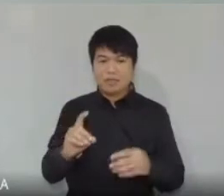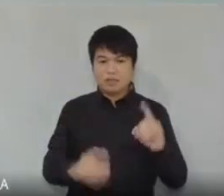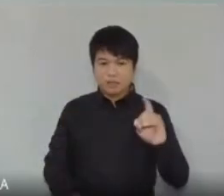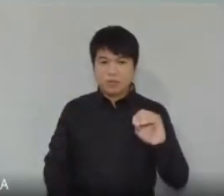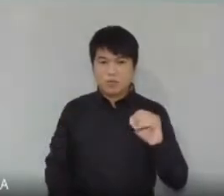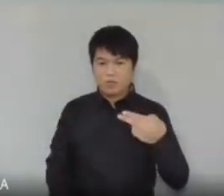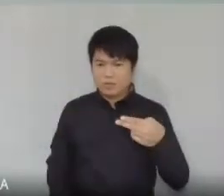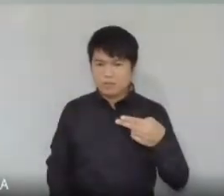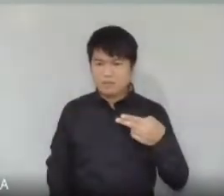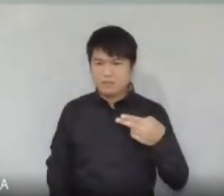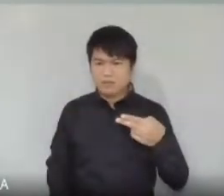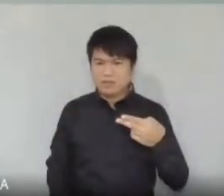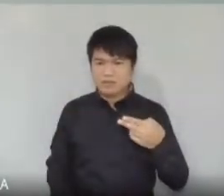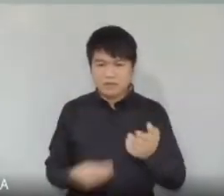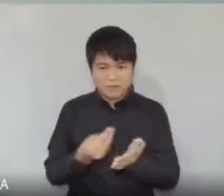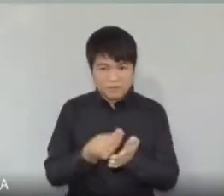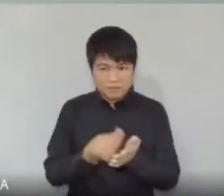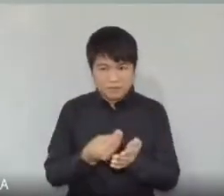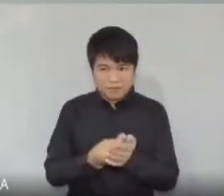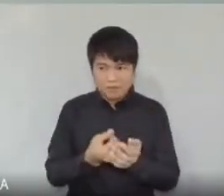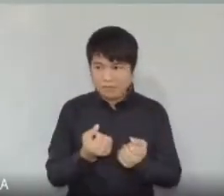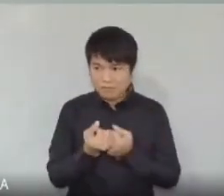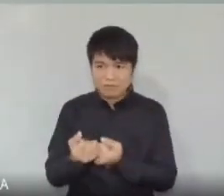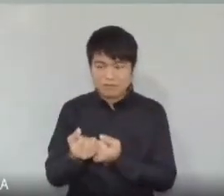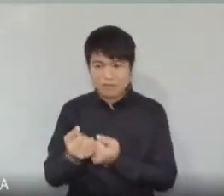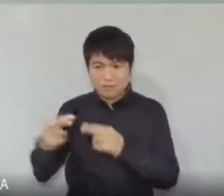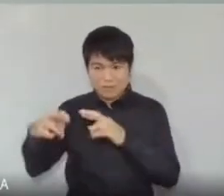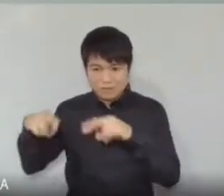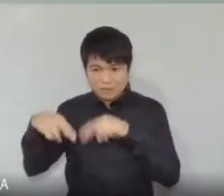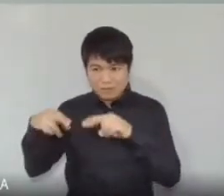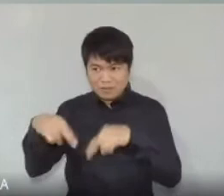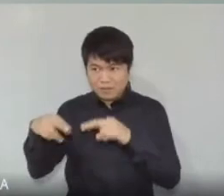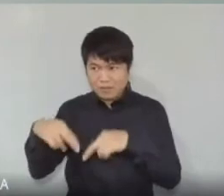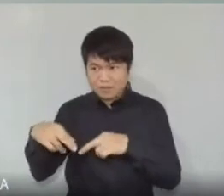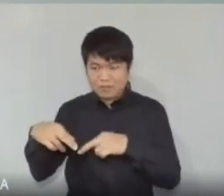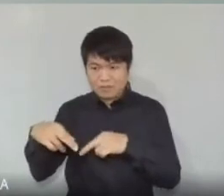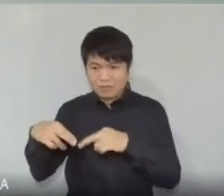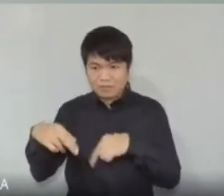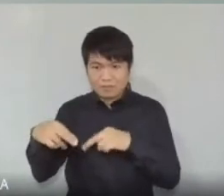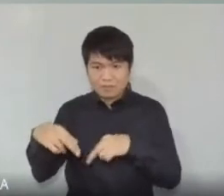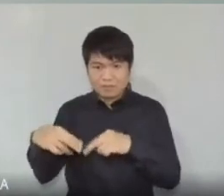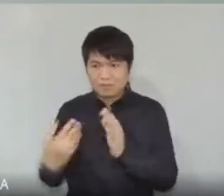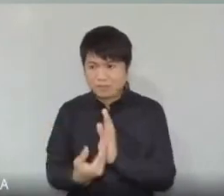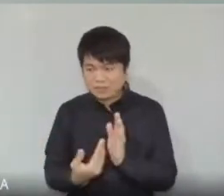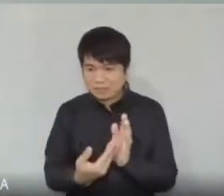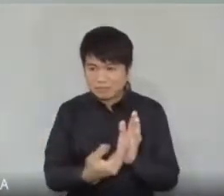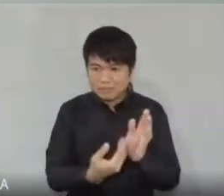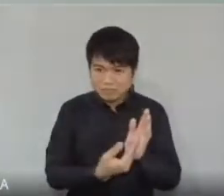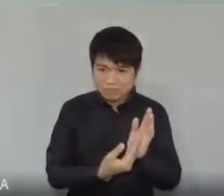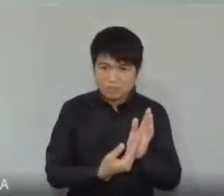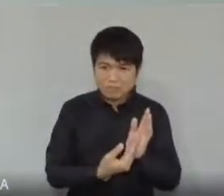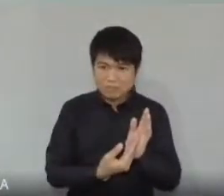decision-making process. Now, this affirms our aspiration for a culture of evidence